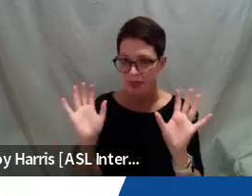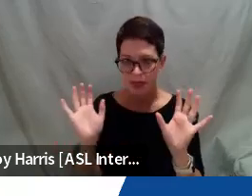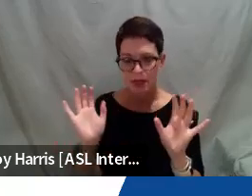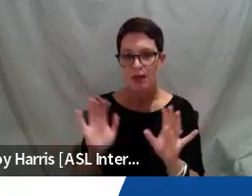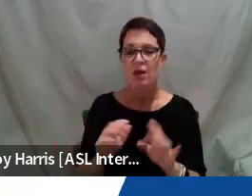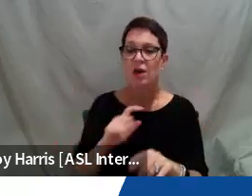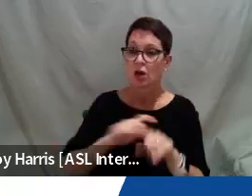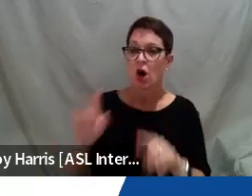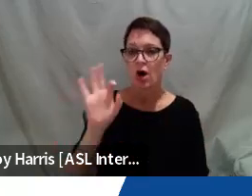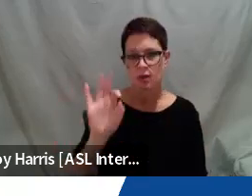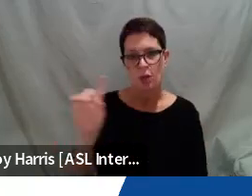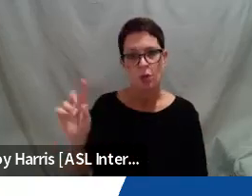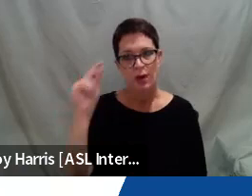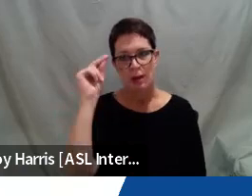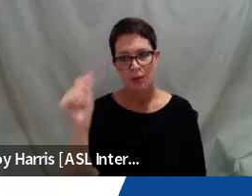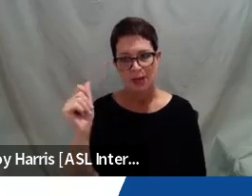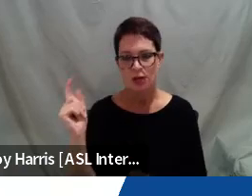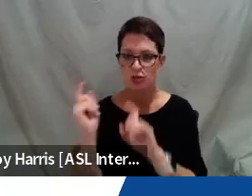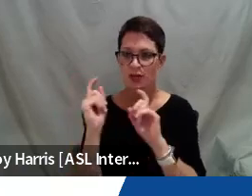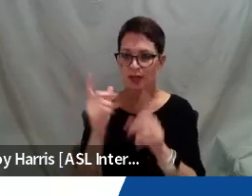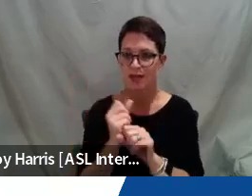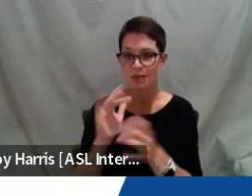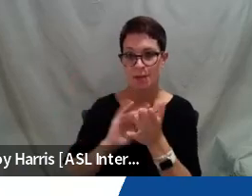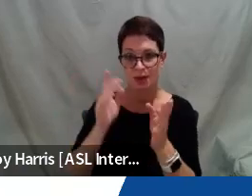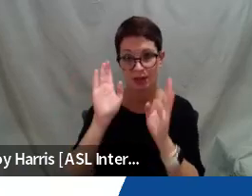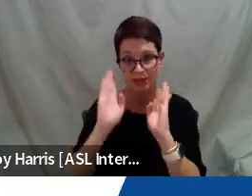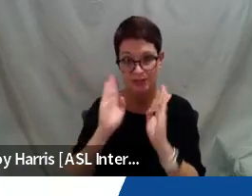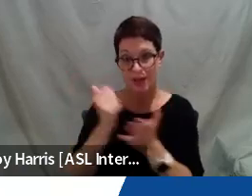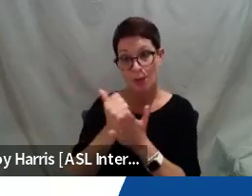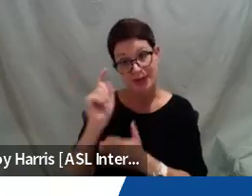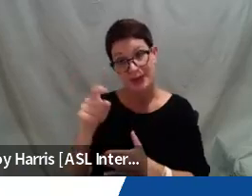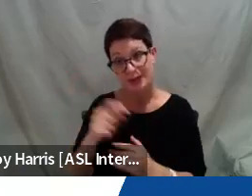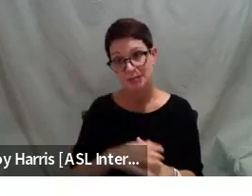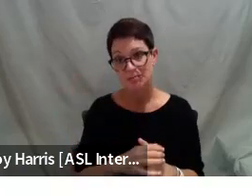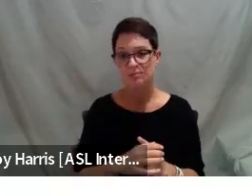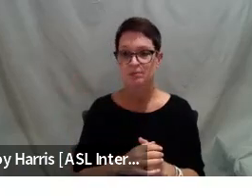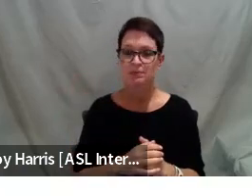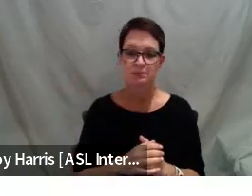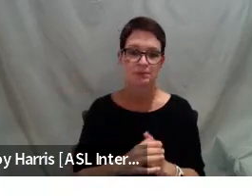911 so they can get the medical attention that they need.